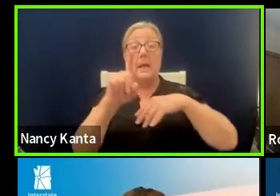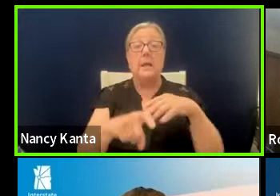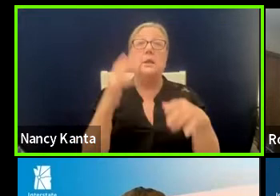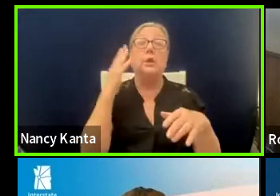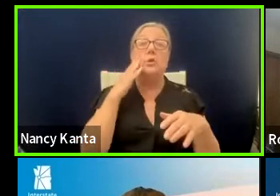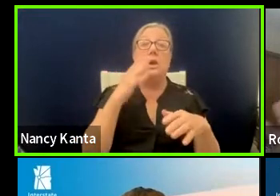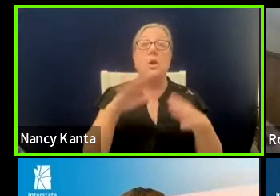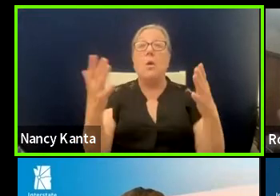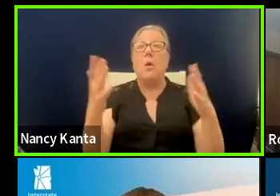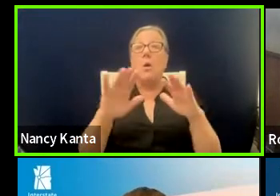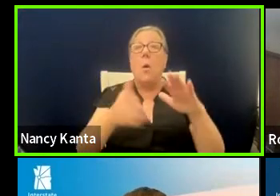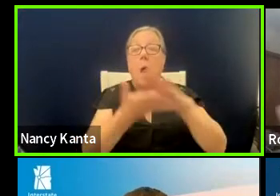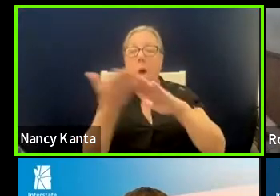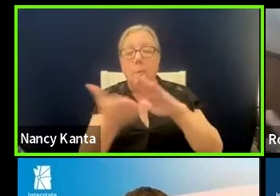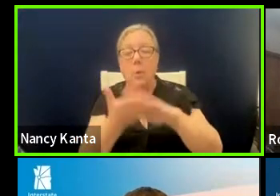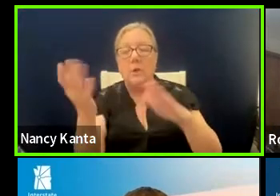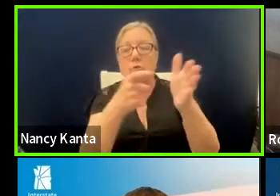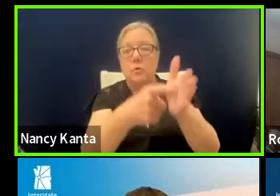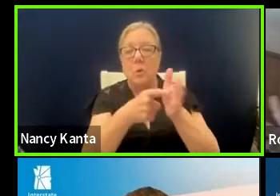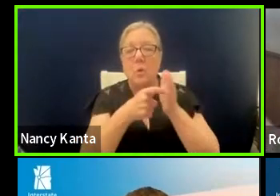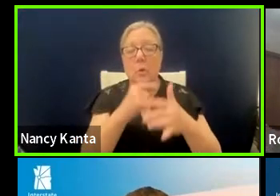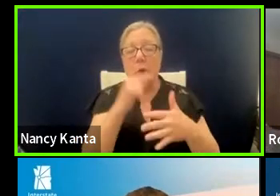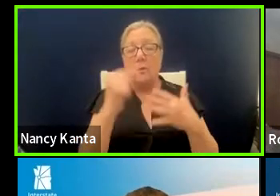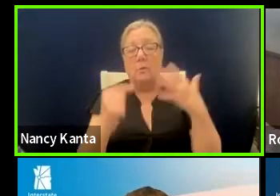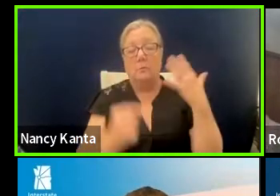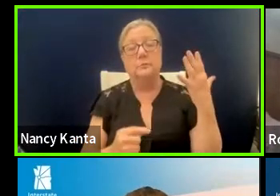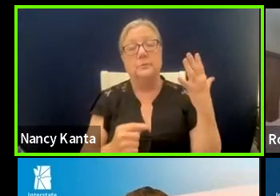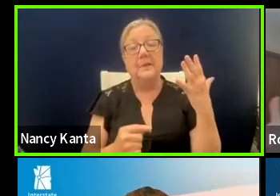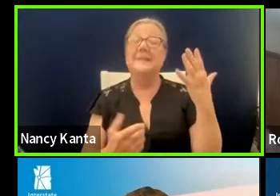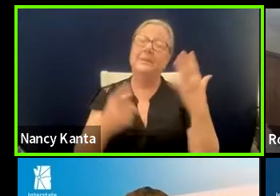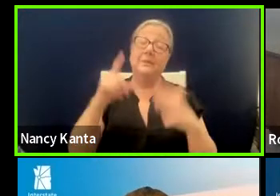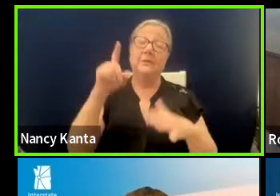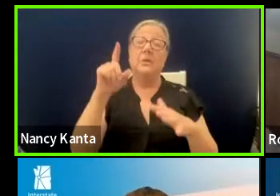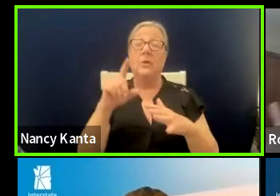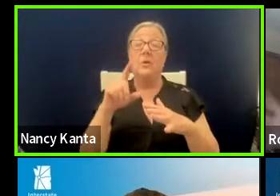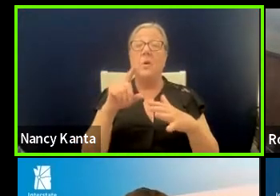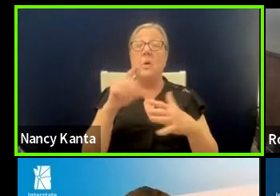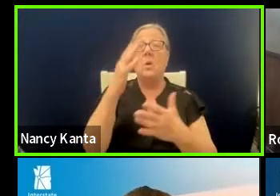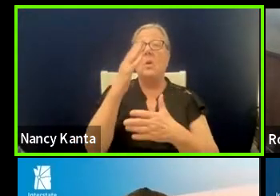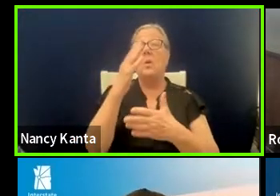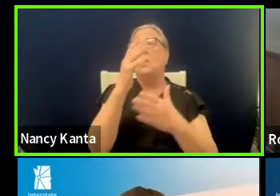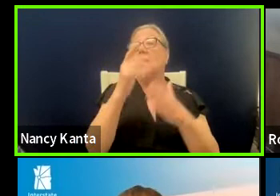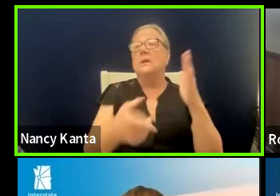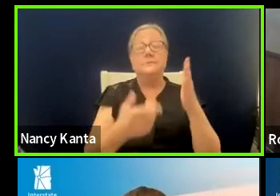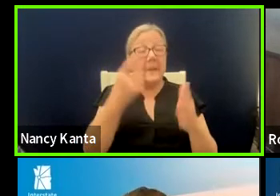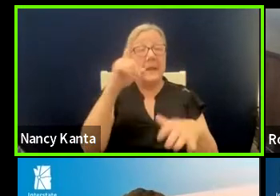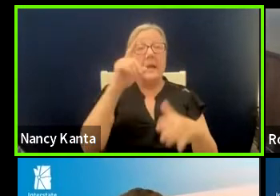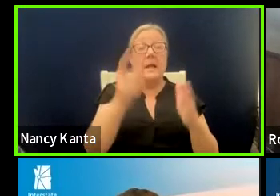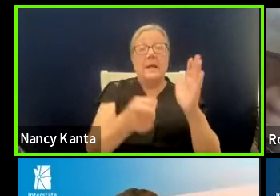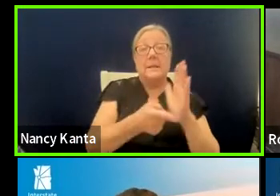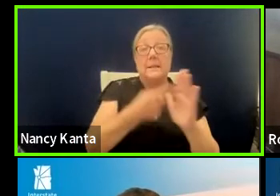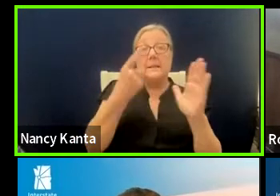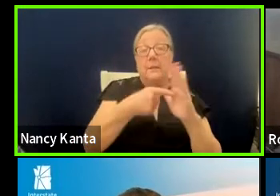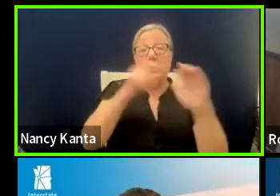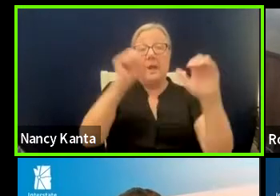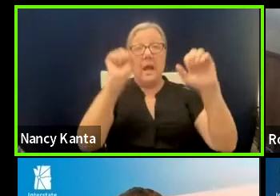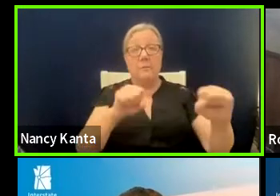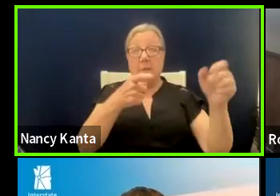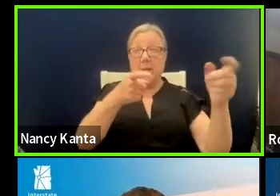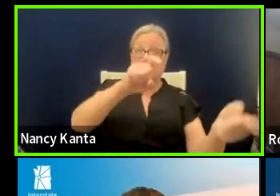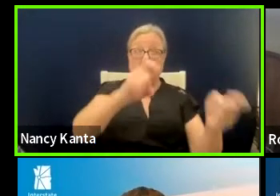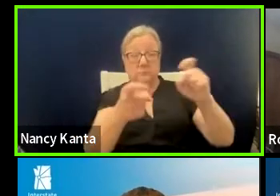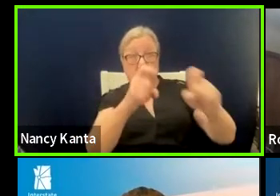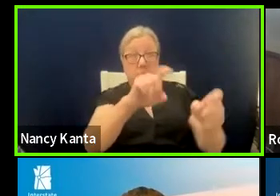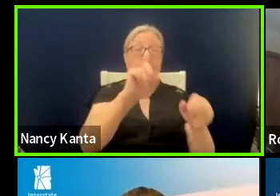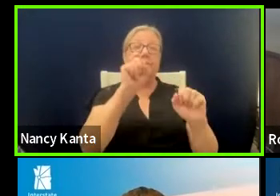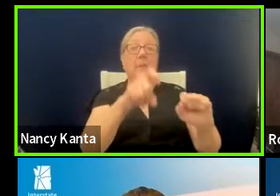requirements. So there's a lot of balancing. Some do a better job at this and not so good a job at that, and vice versa.